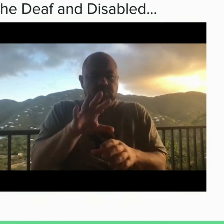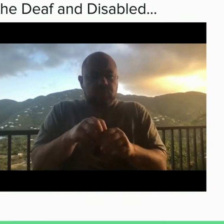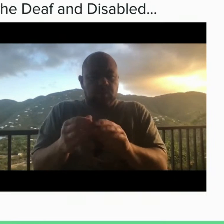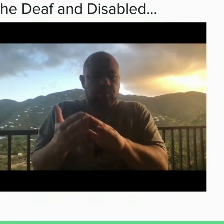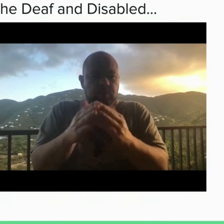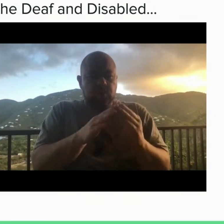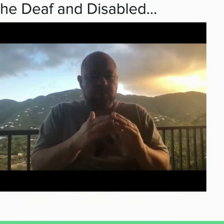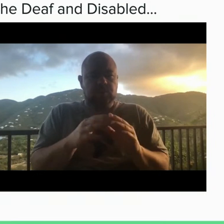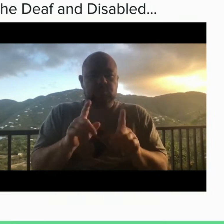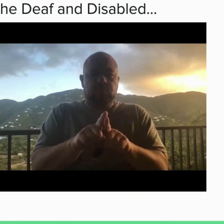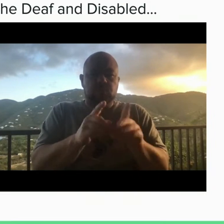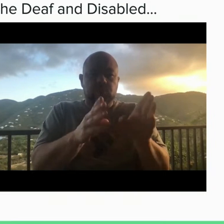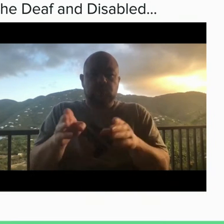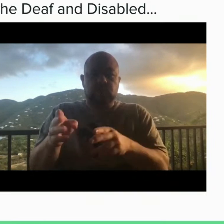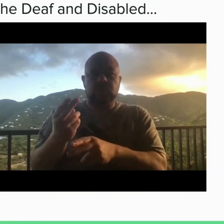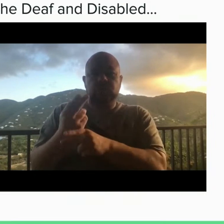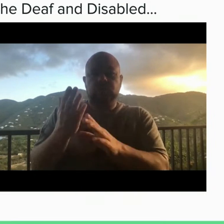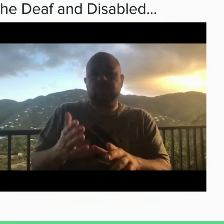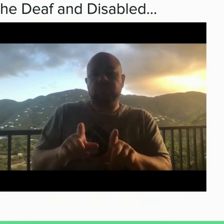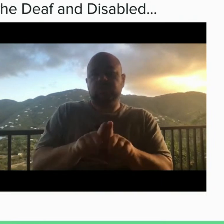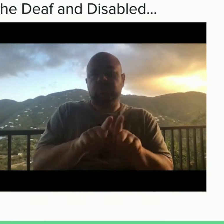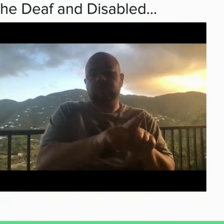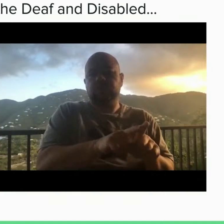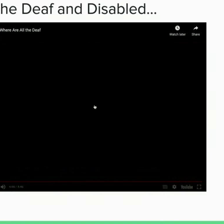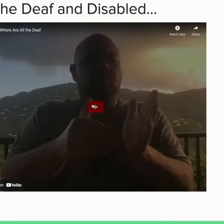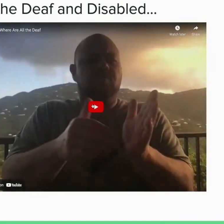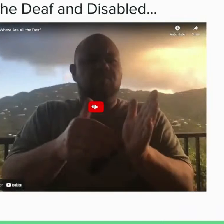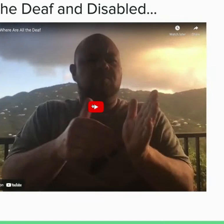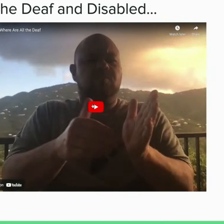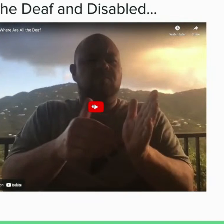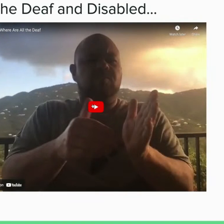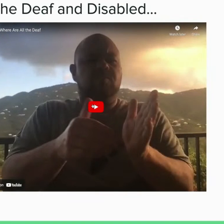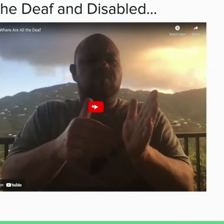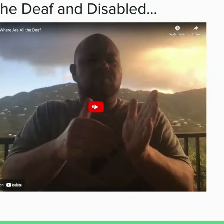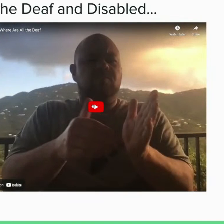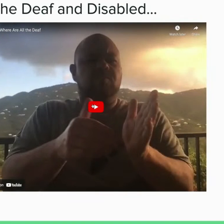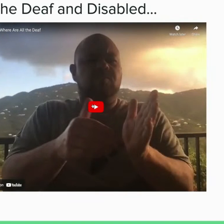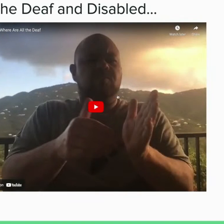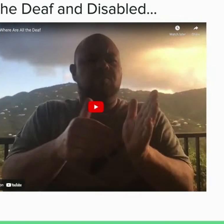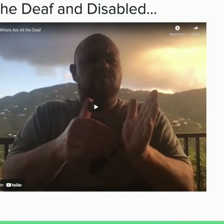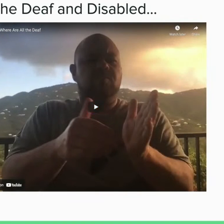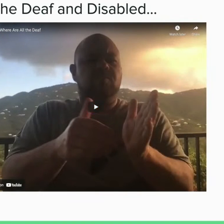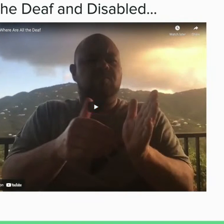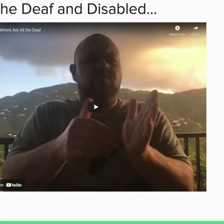use language in the community as well as an individual user?